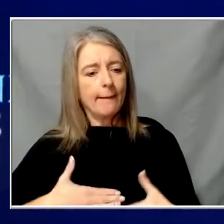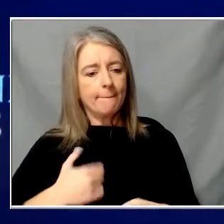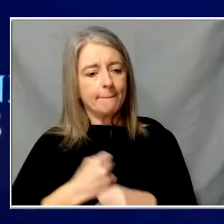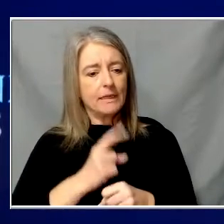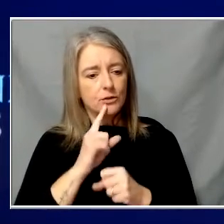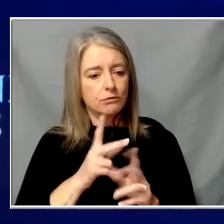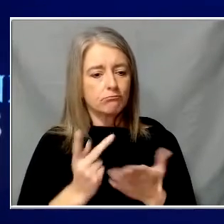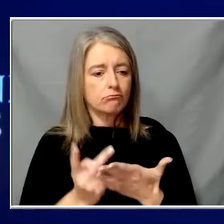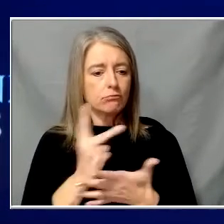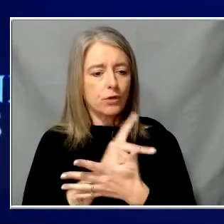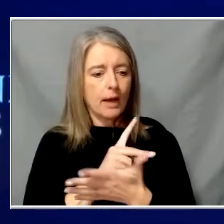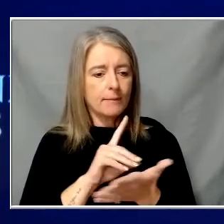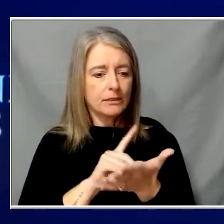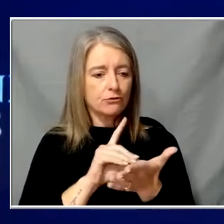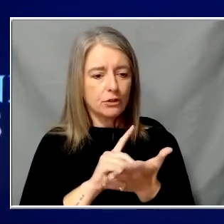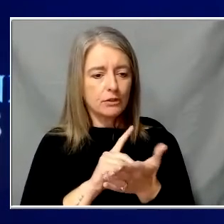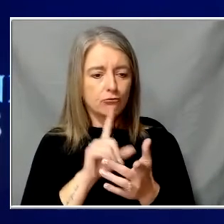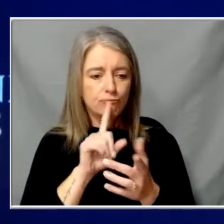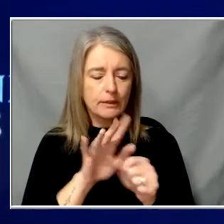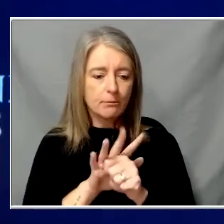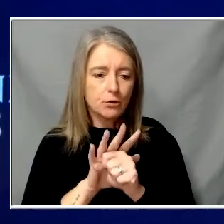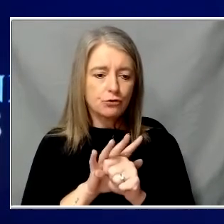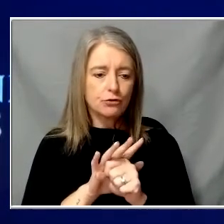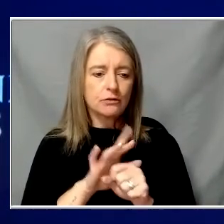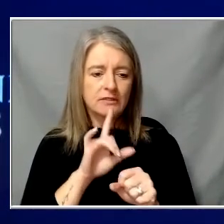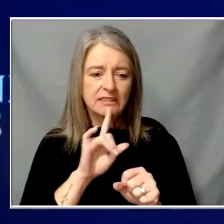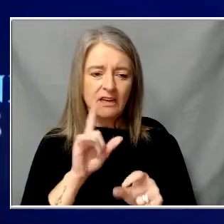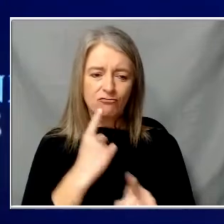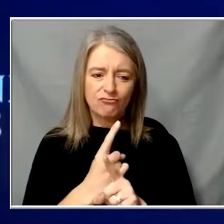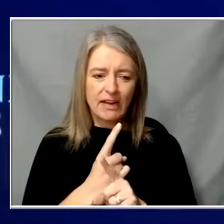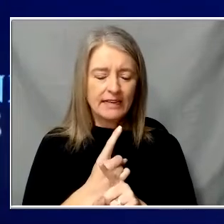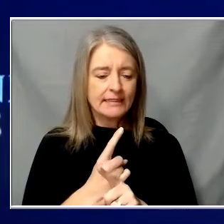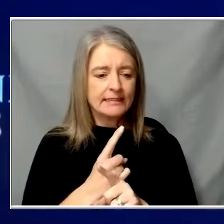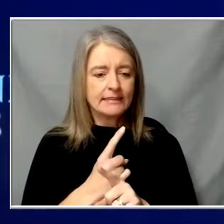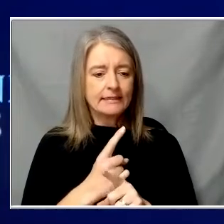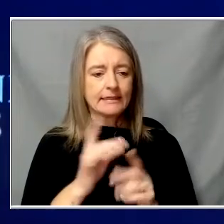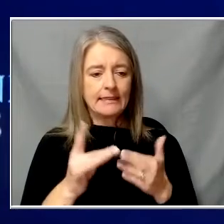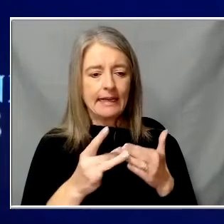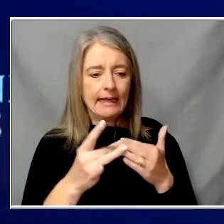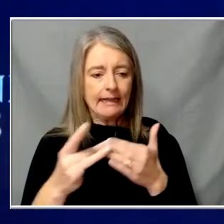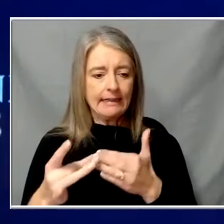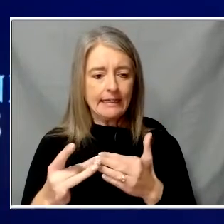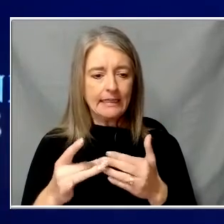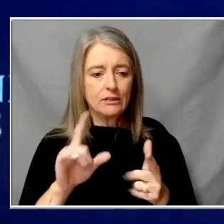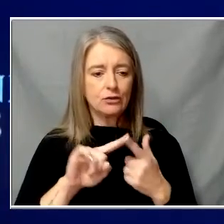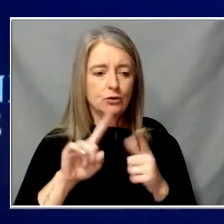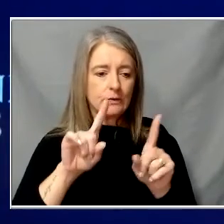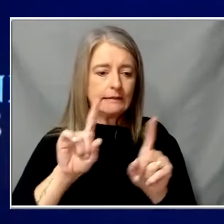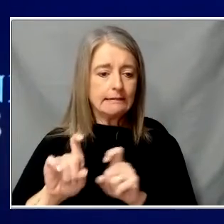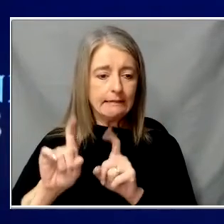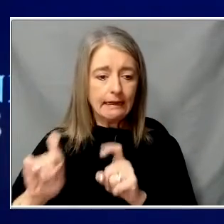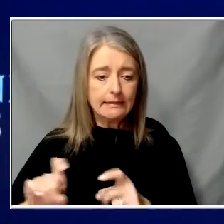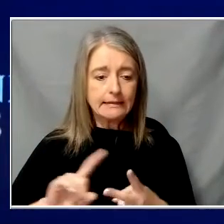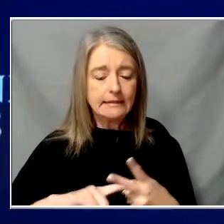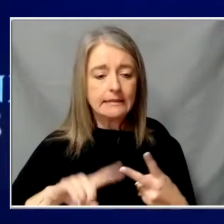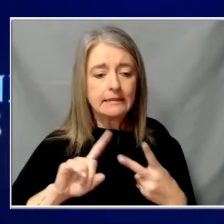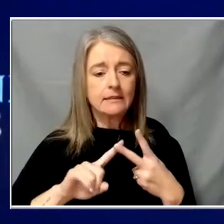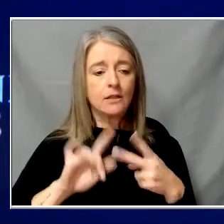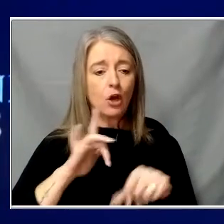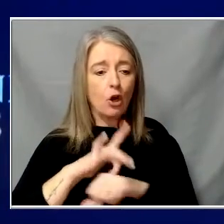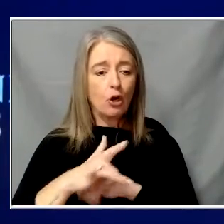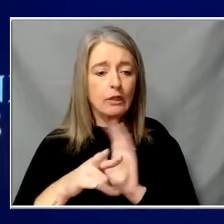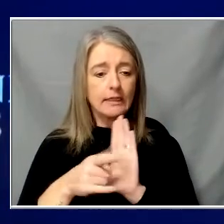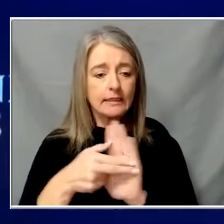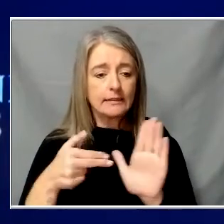primary care doctor and really push them. Say, listen, this is not right, and that can lead to an endoscopy. That can lead to early diagnosis.